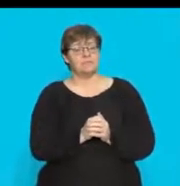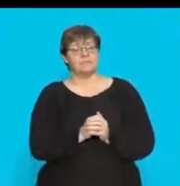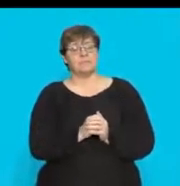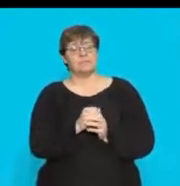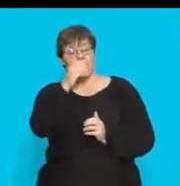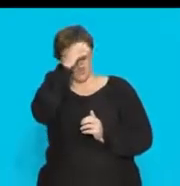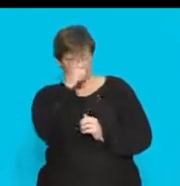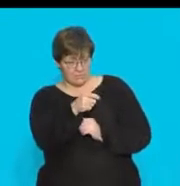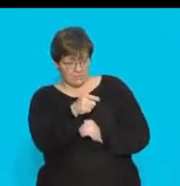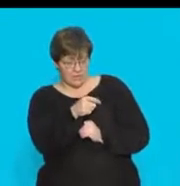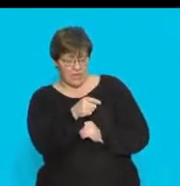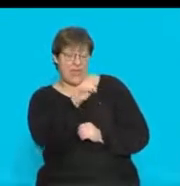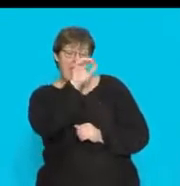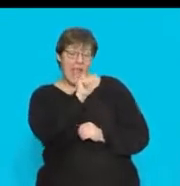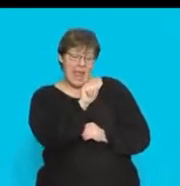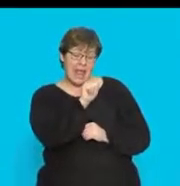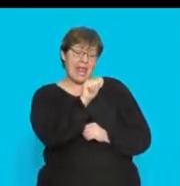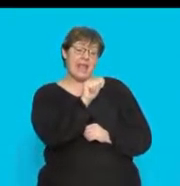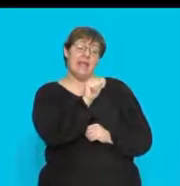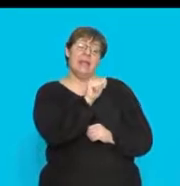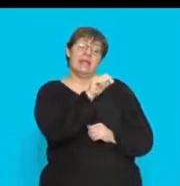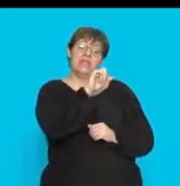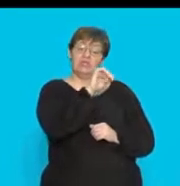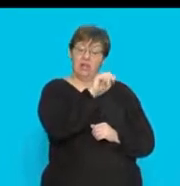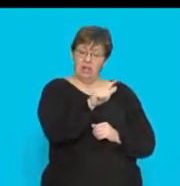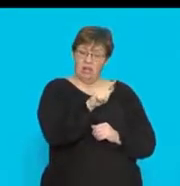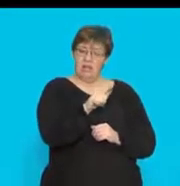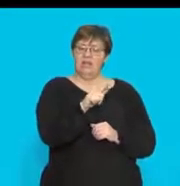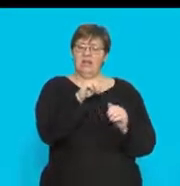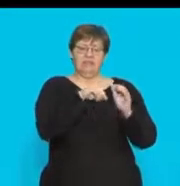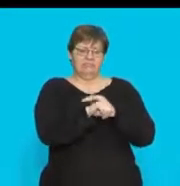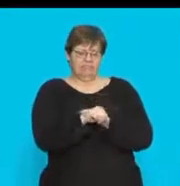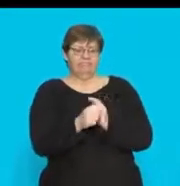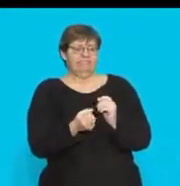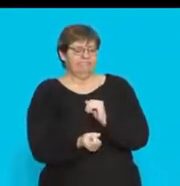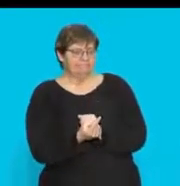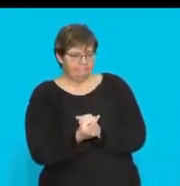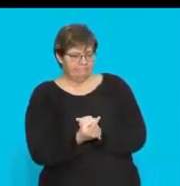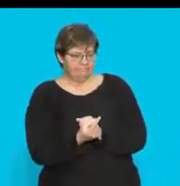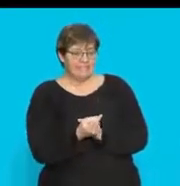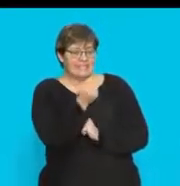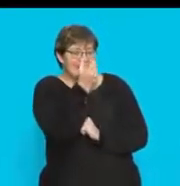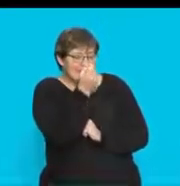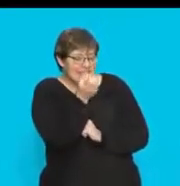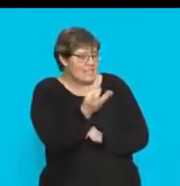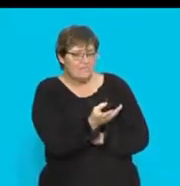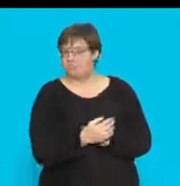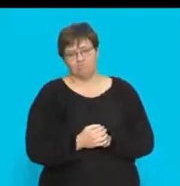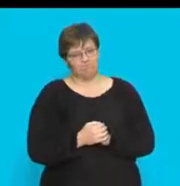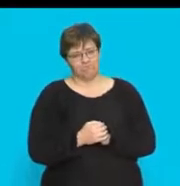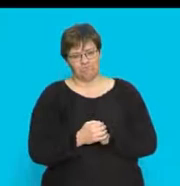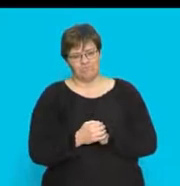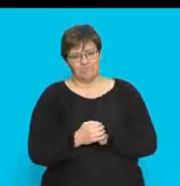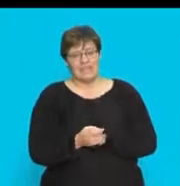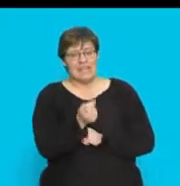concept. Asexual reproduction does not give rise to a seed. And